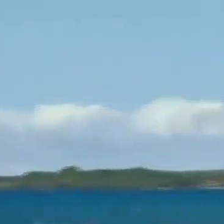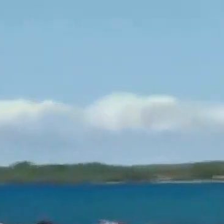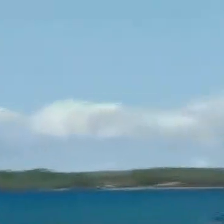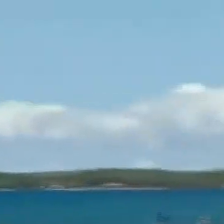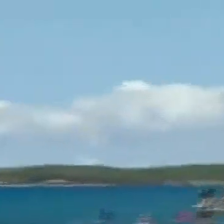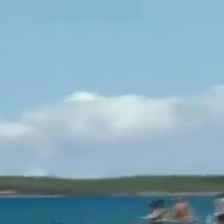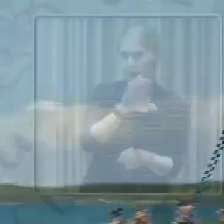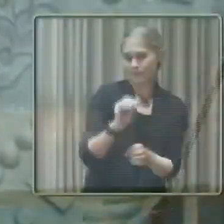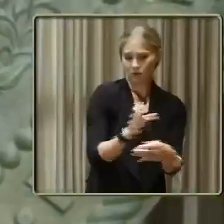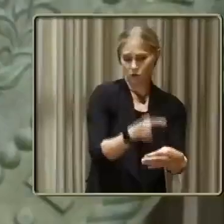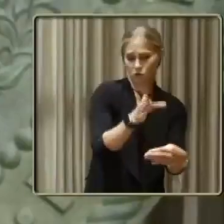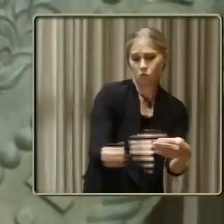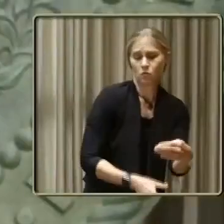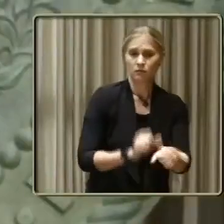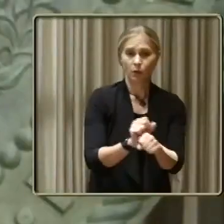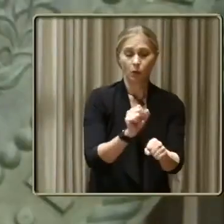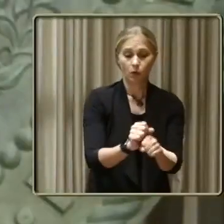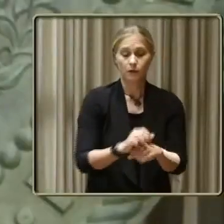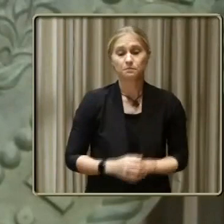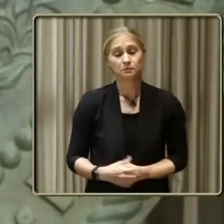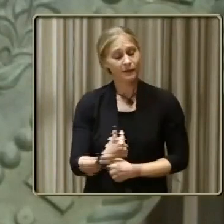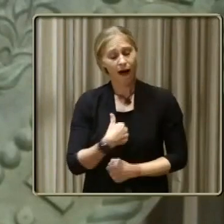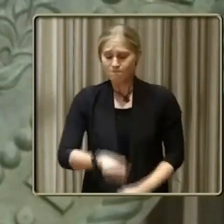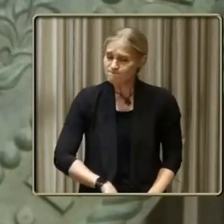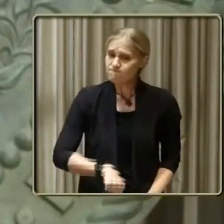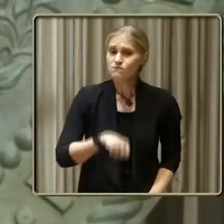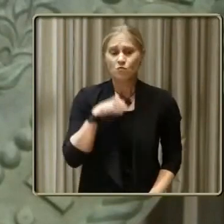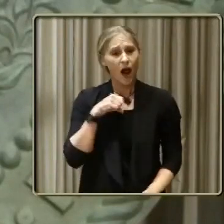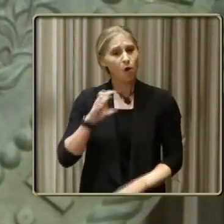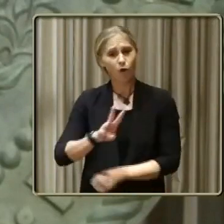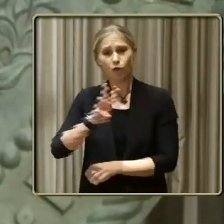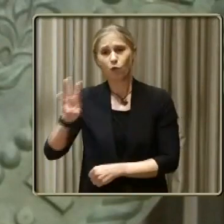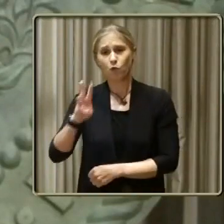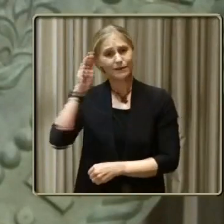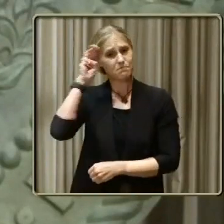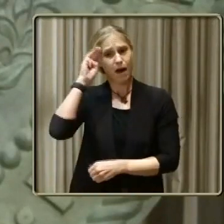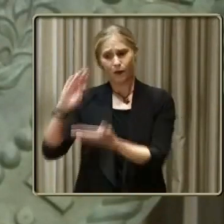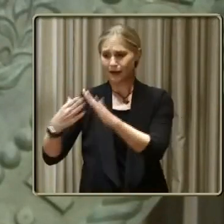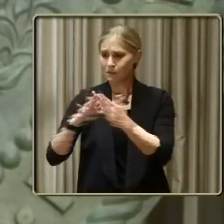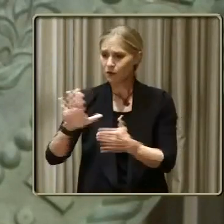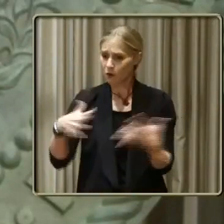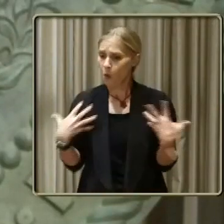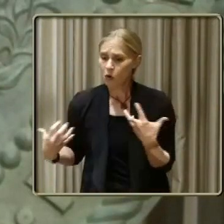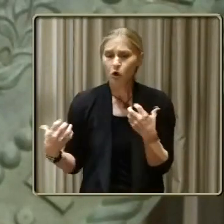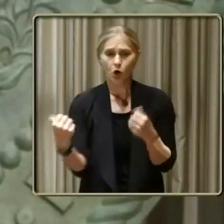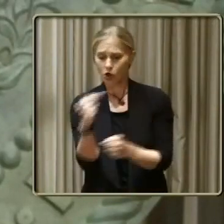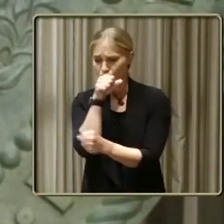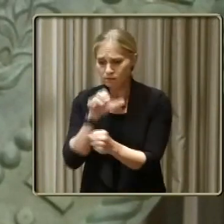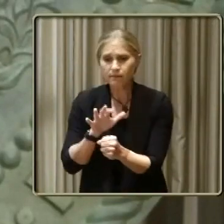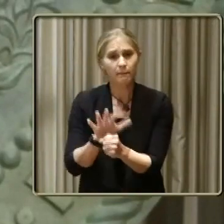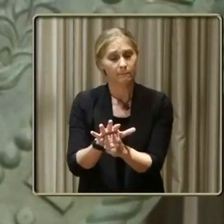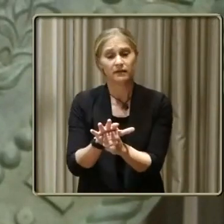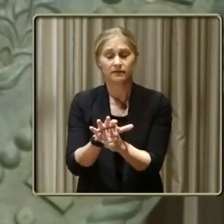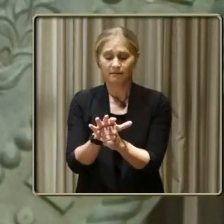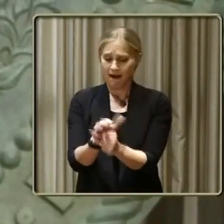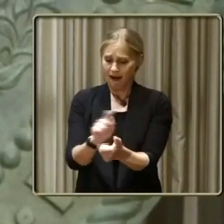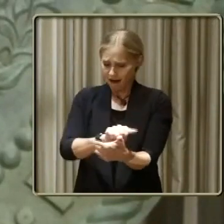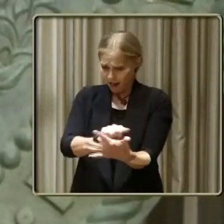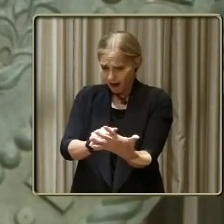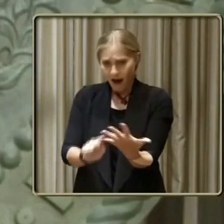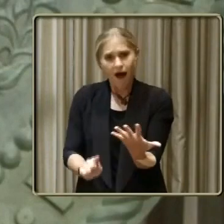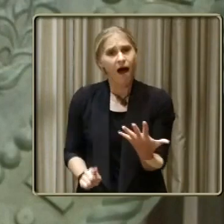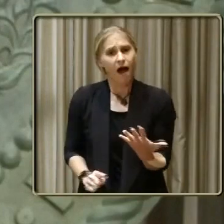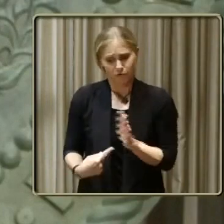they've shown. I'm incredibly proud of the entire West Maui community for their courage, their commitment, and everything they